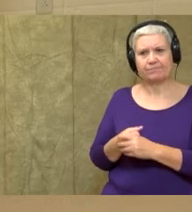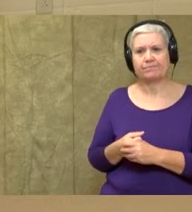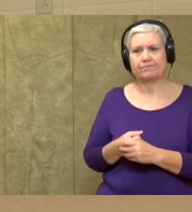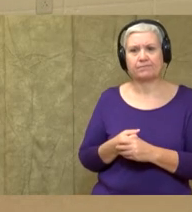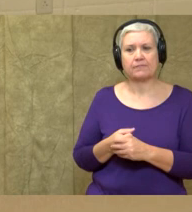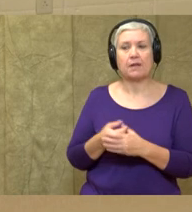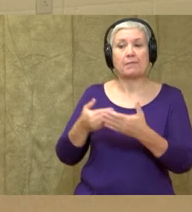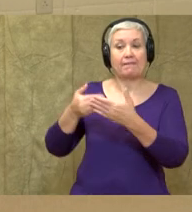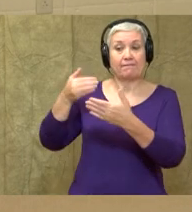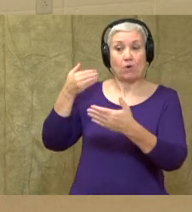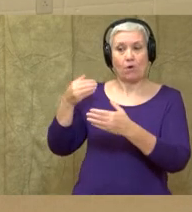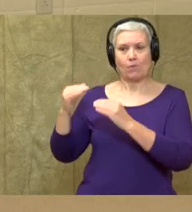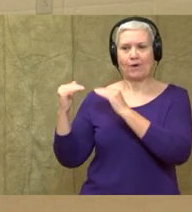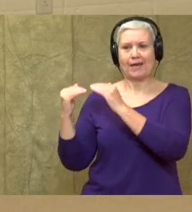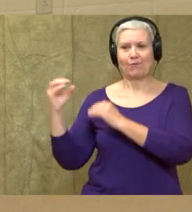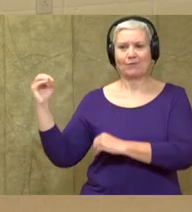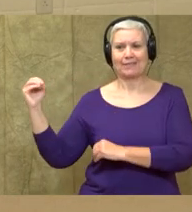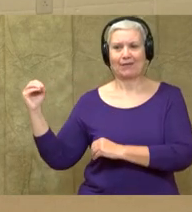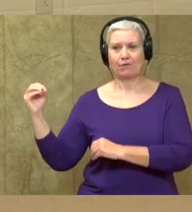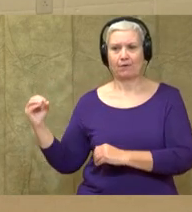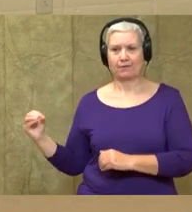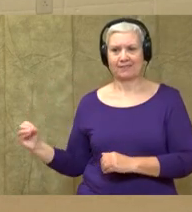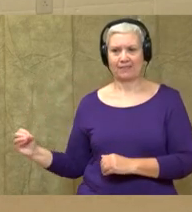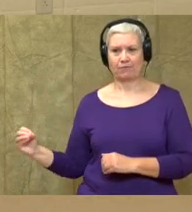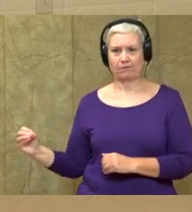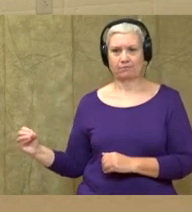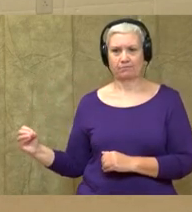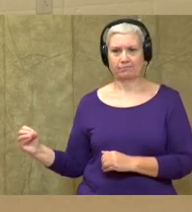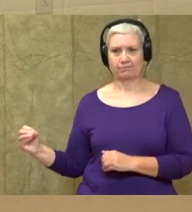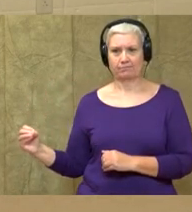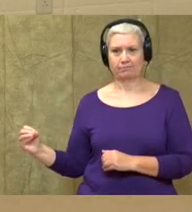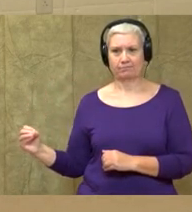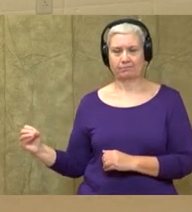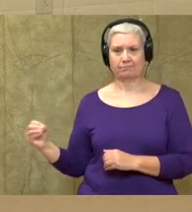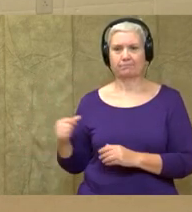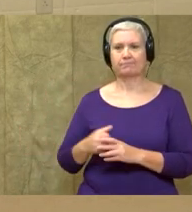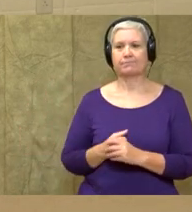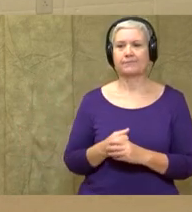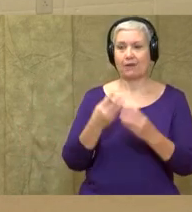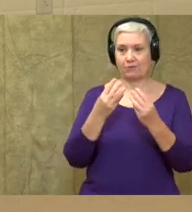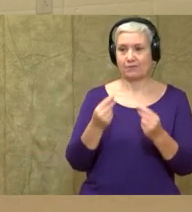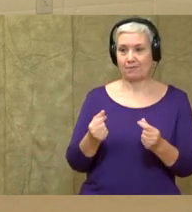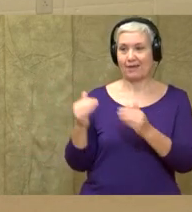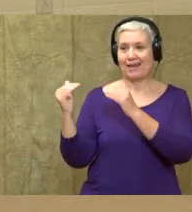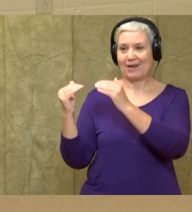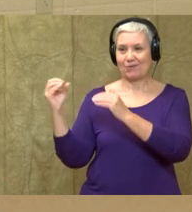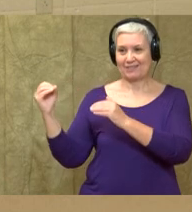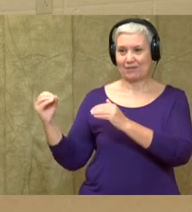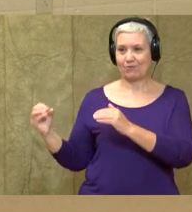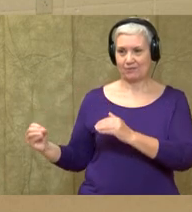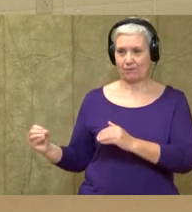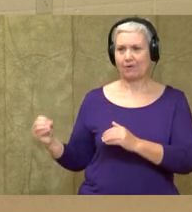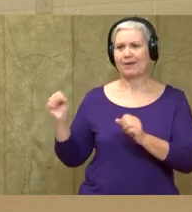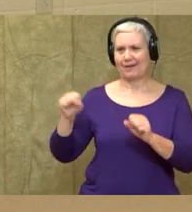Because previously, if I'm comparing structure, I was able to solve these two when they were set equal to 0.